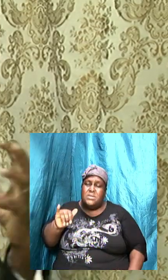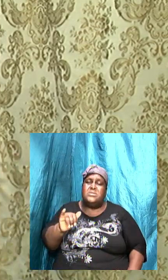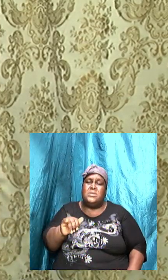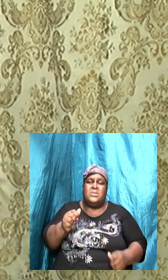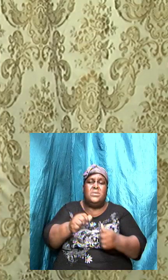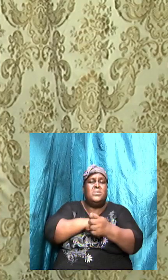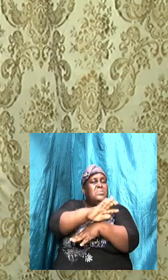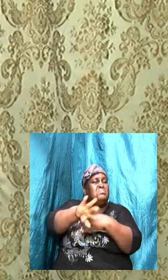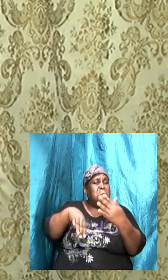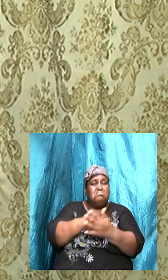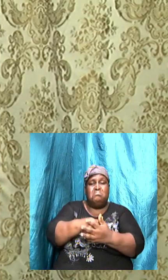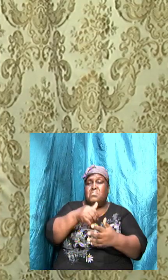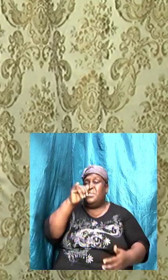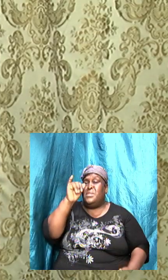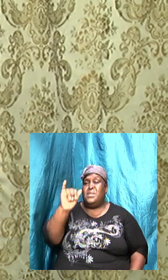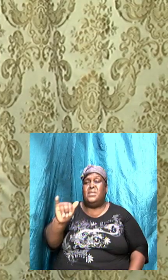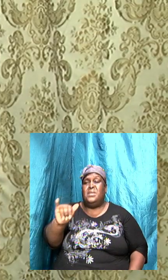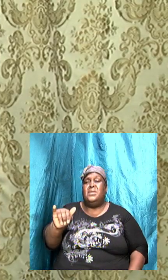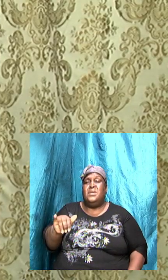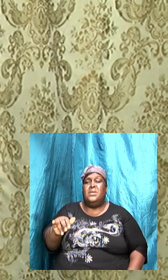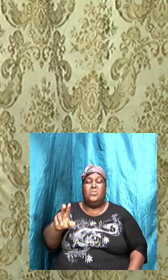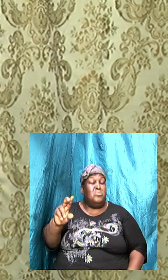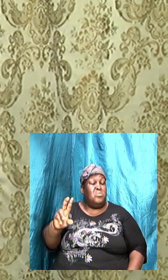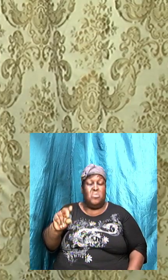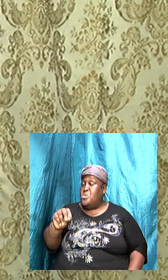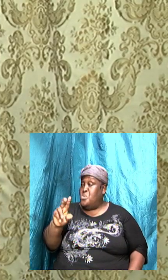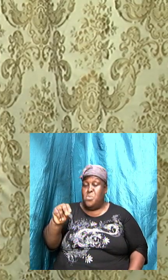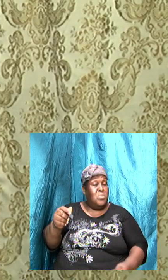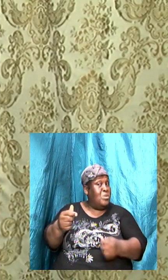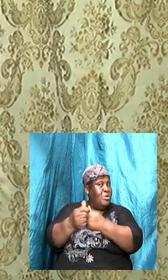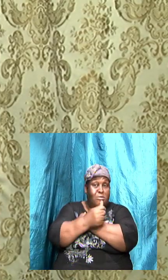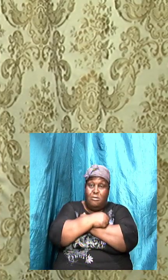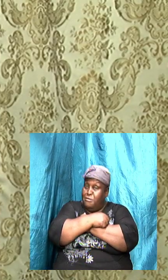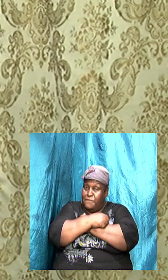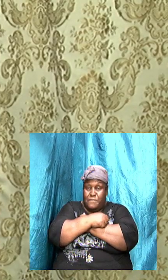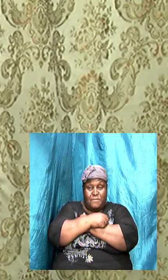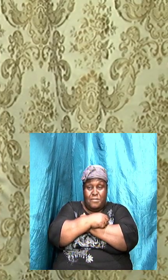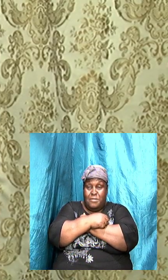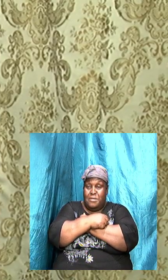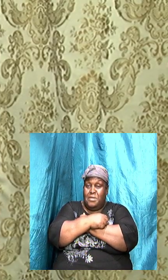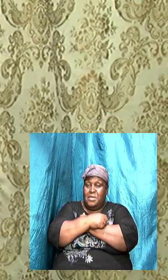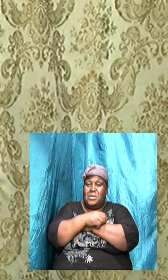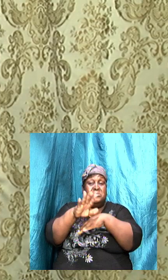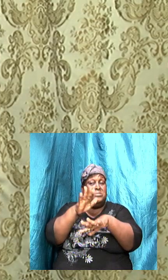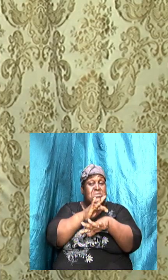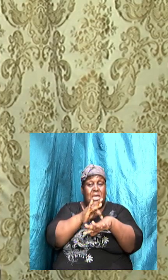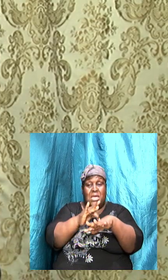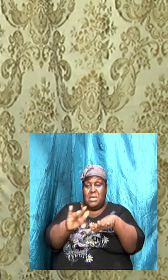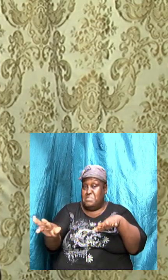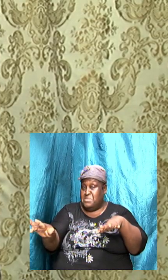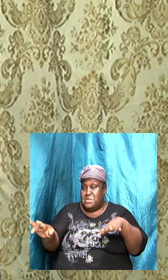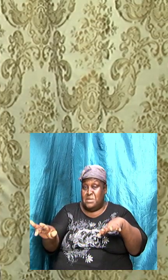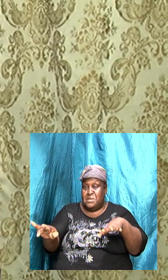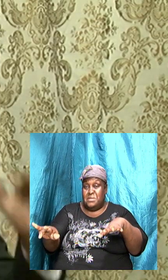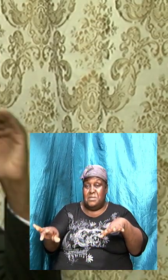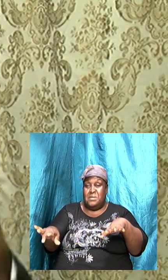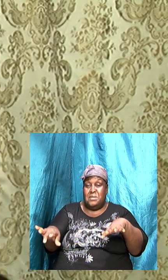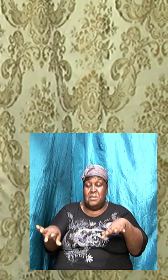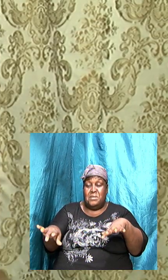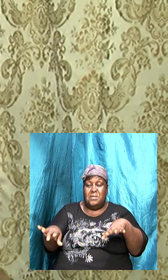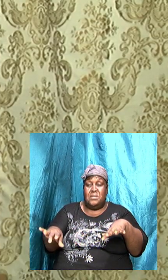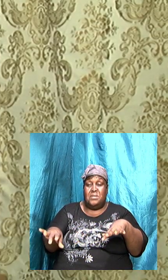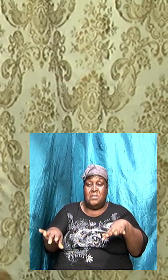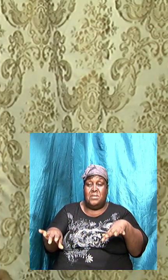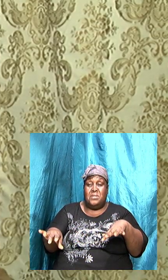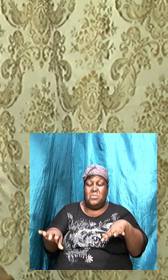with all of that, the absence of love, it profited nothing, because we will never achieve the goal, no matter